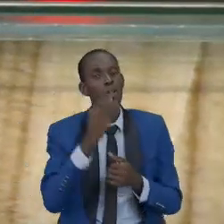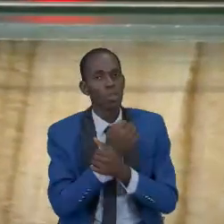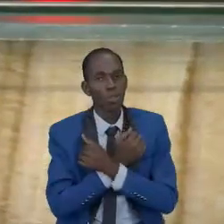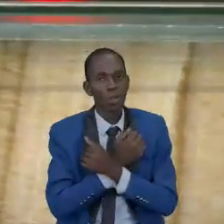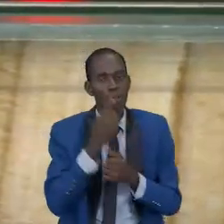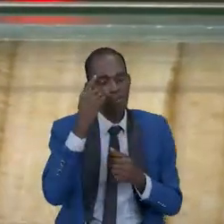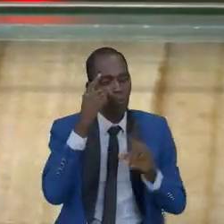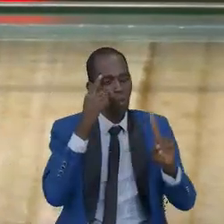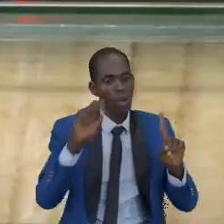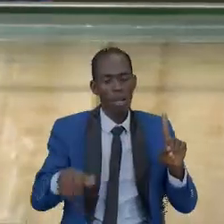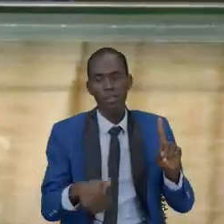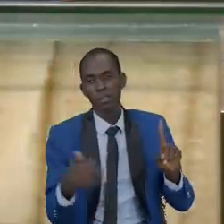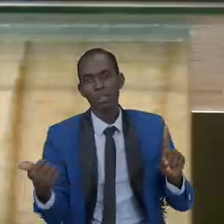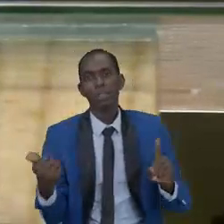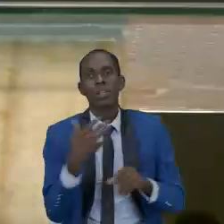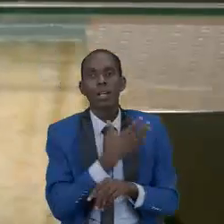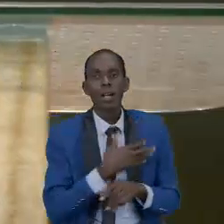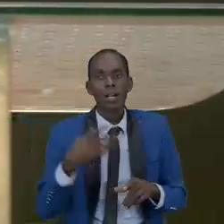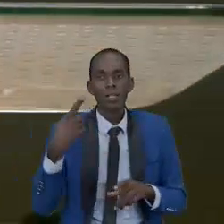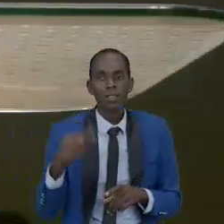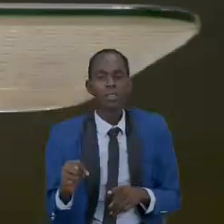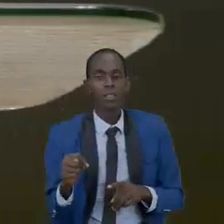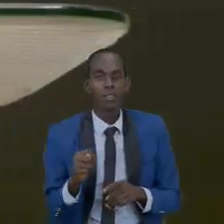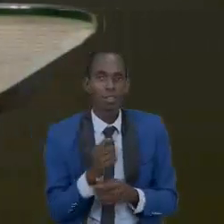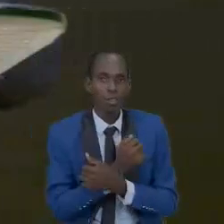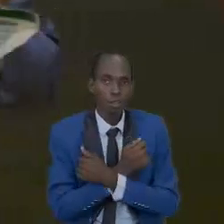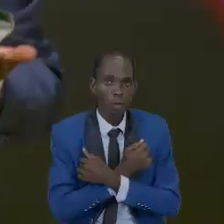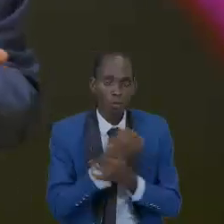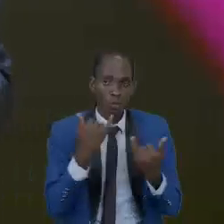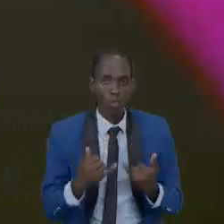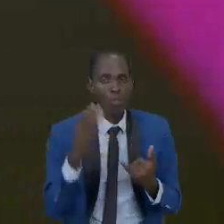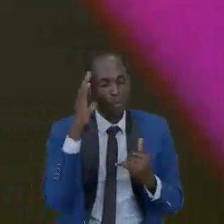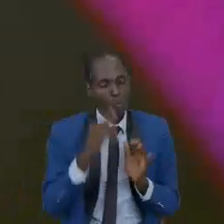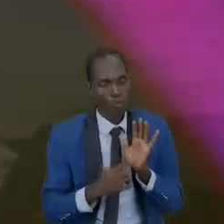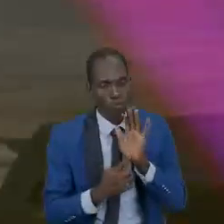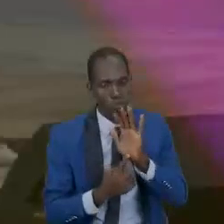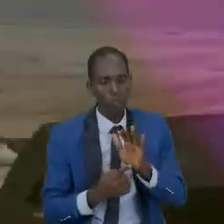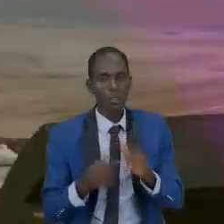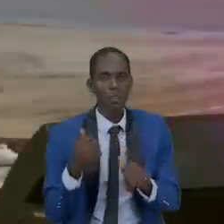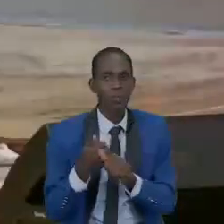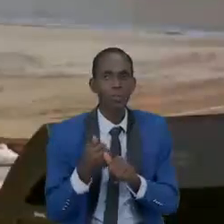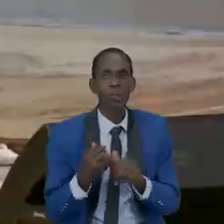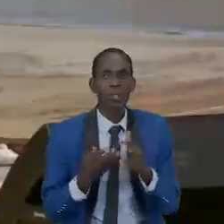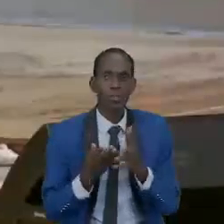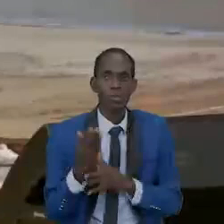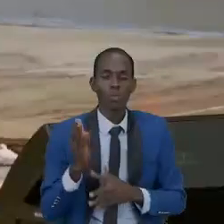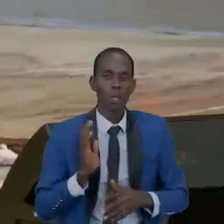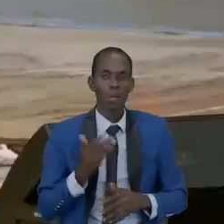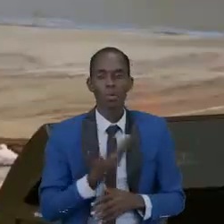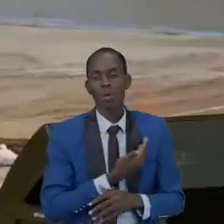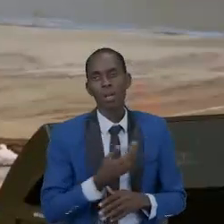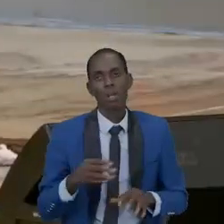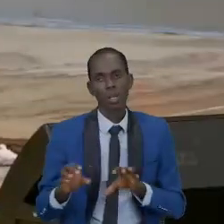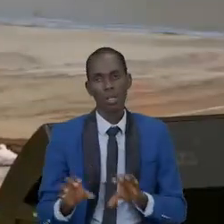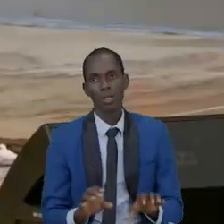for one another. And the love now will reveal itself by the actions we have. Look at